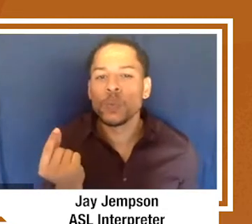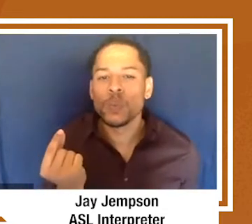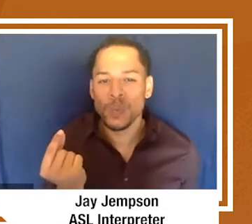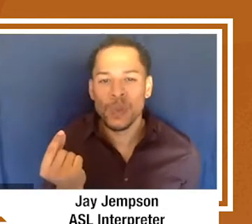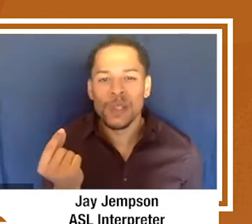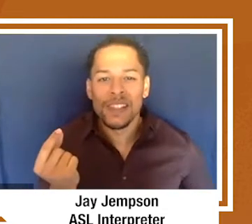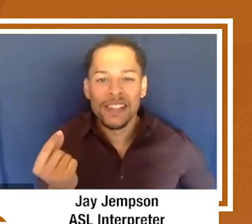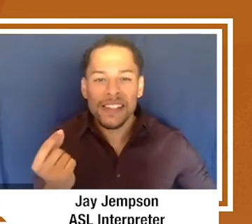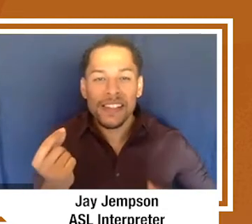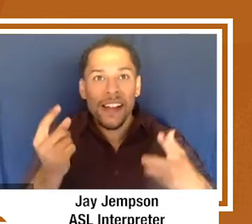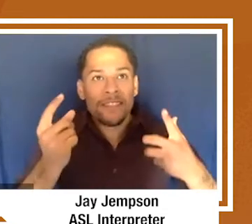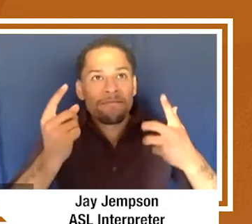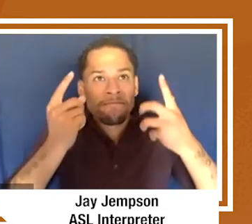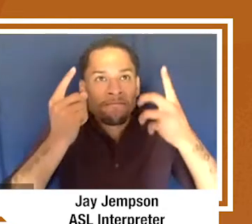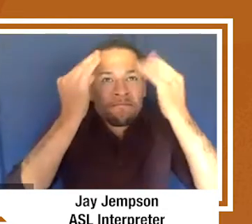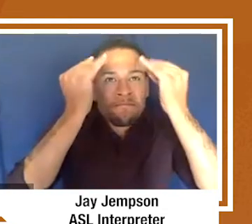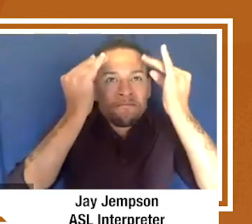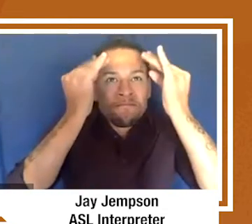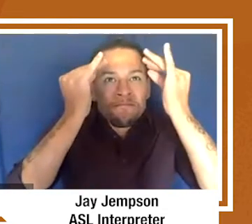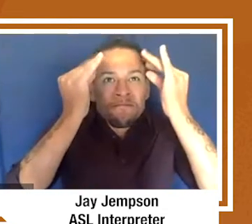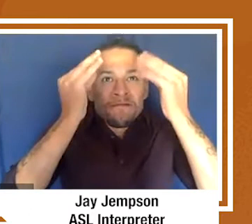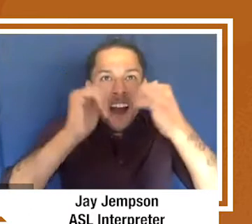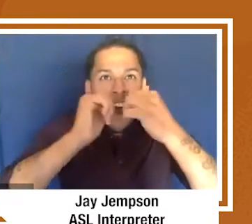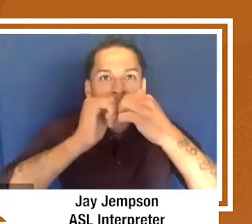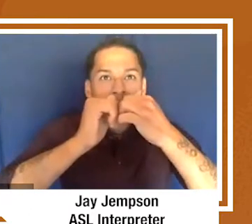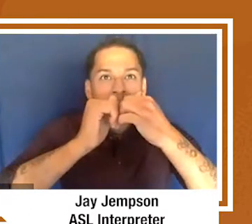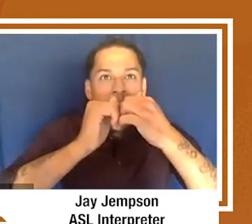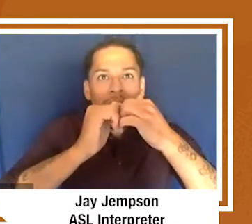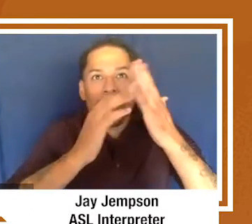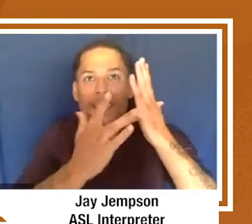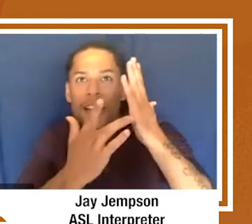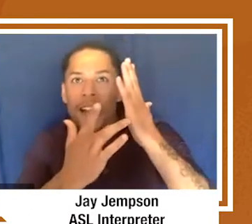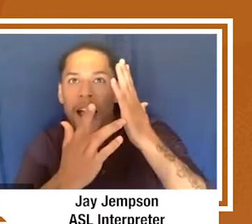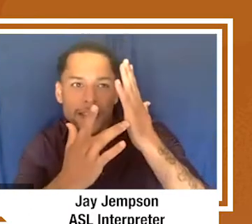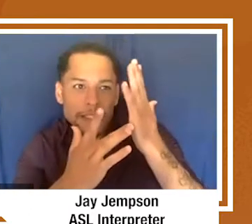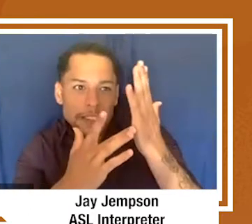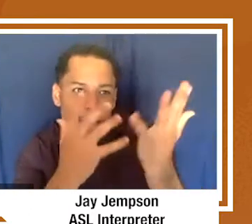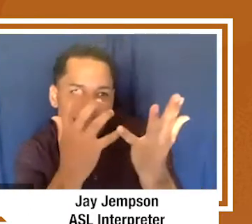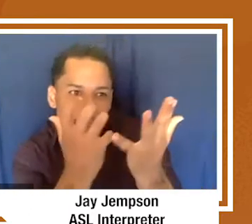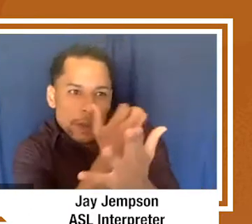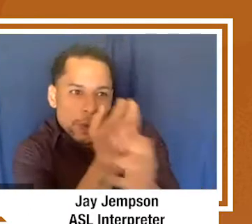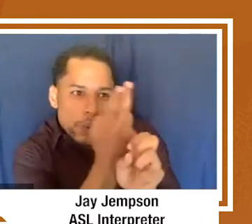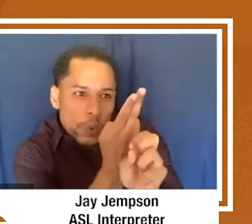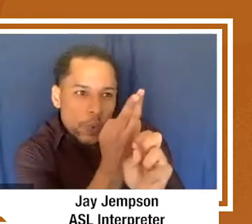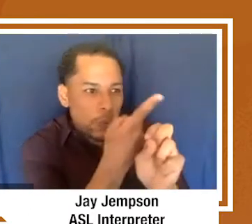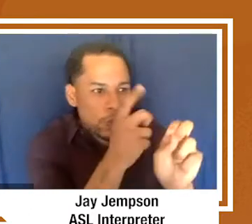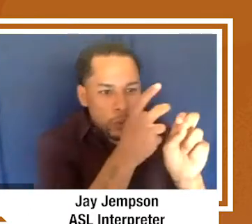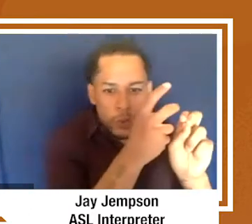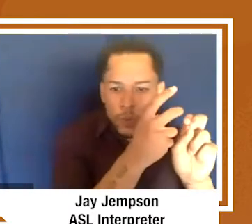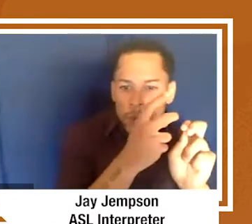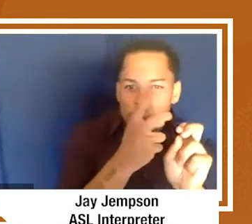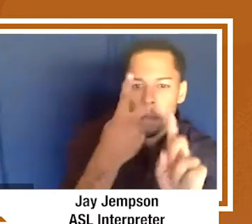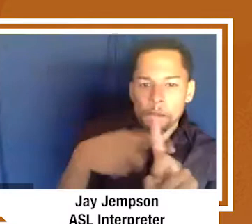reimagining what art could look like in a digital form or, you know, on a virtual space. And